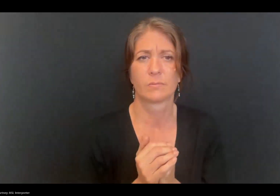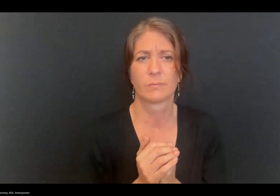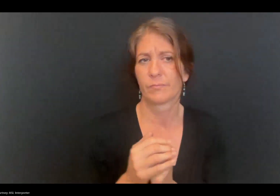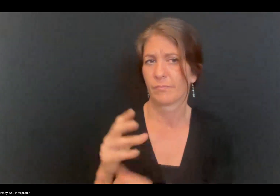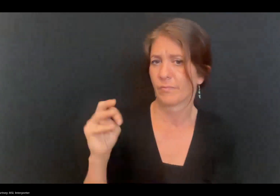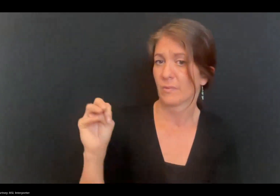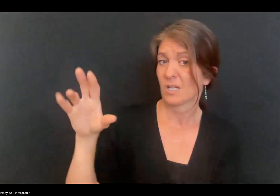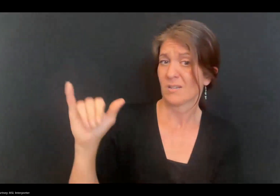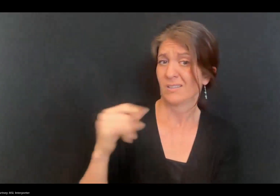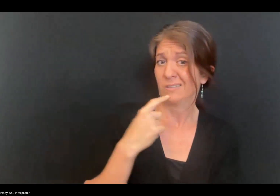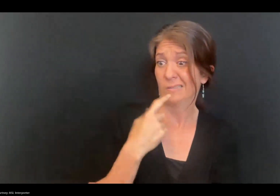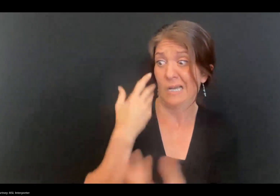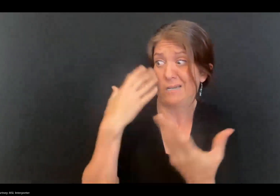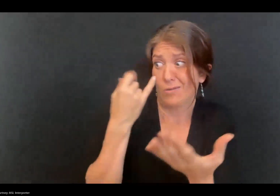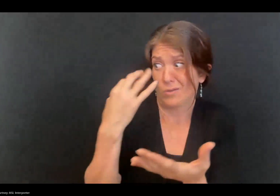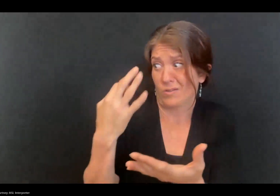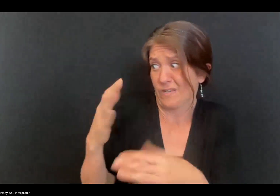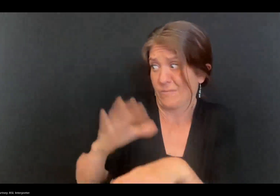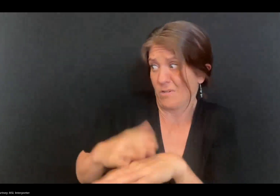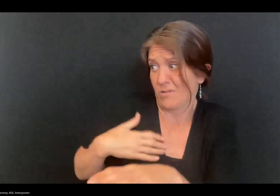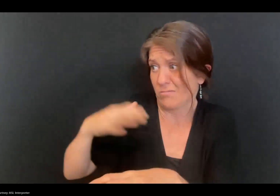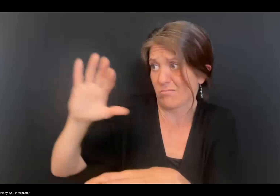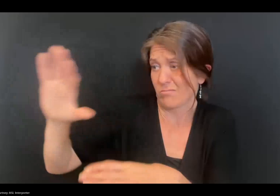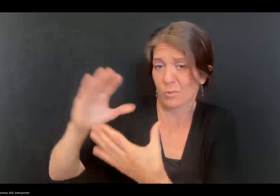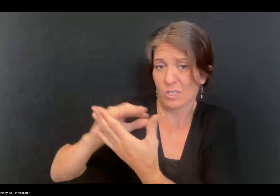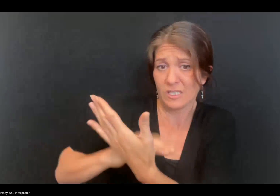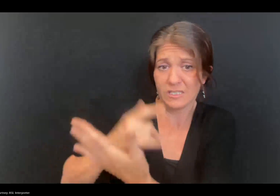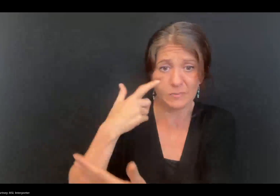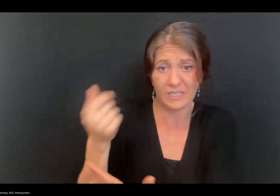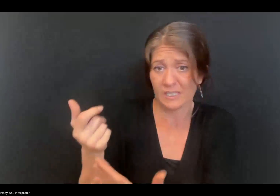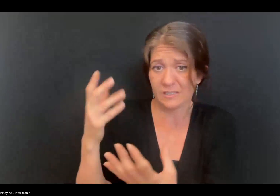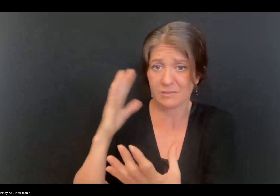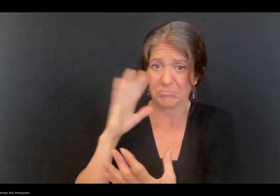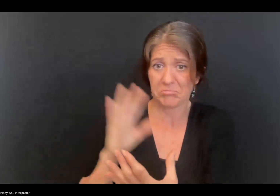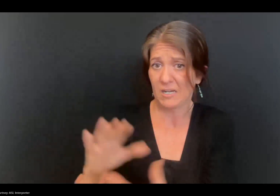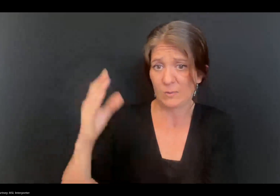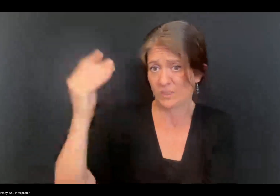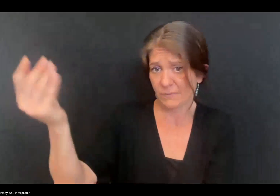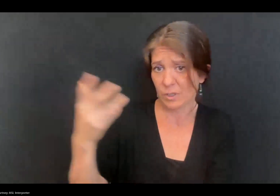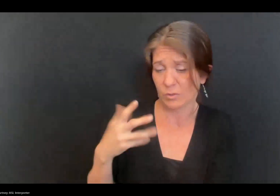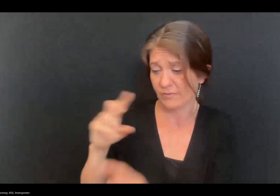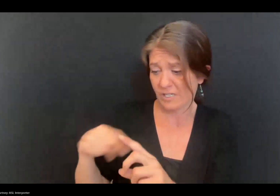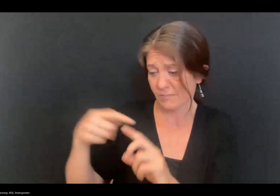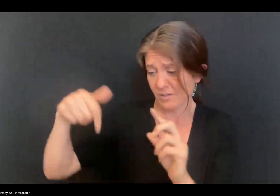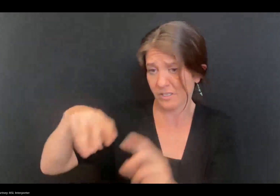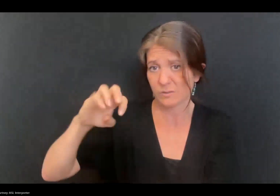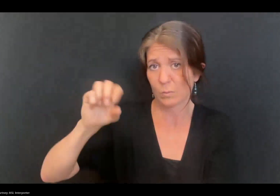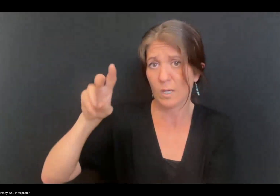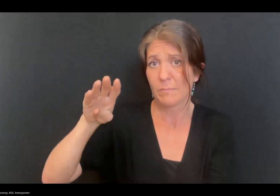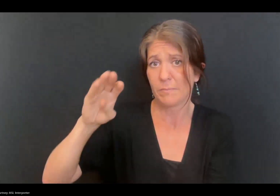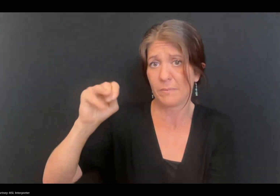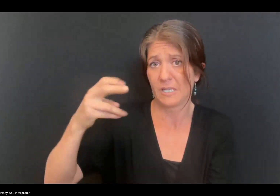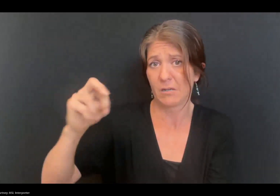don't even know if we're on your list. That's the question, because we didn't get notified about this webinar.